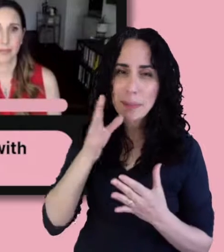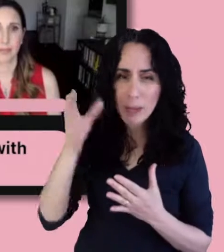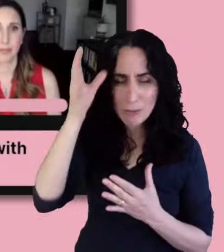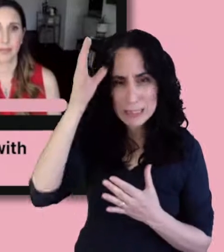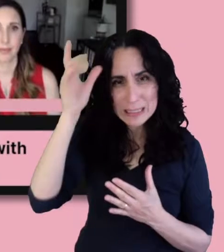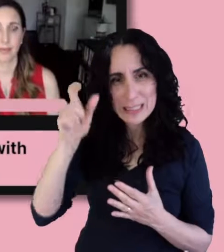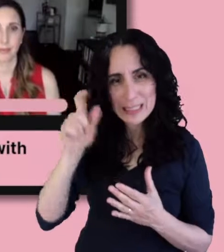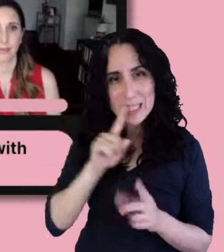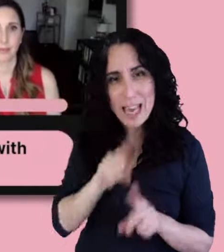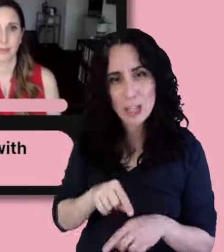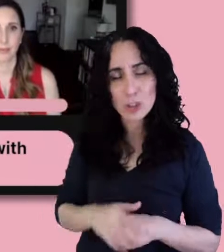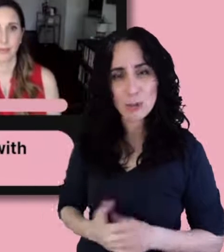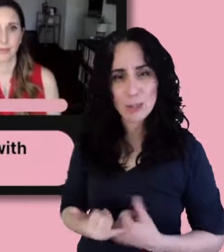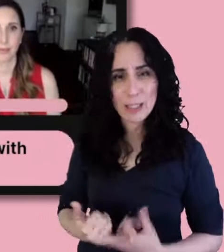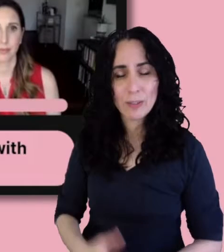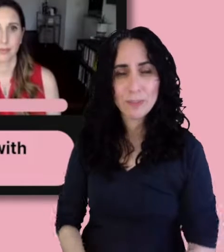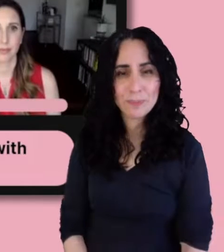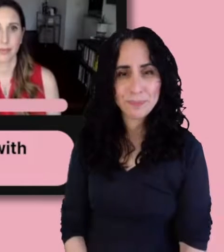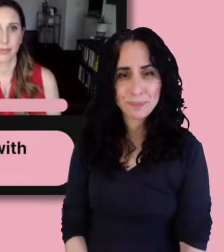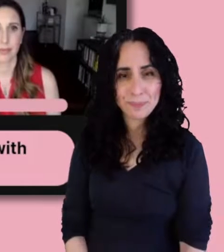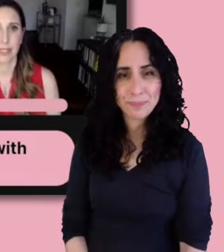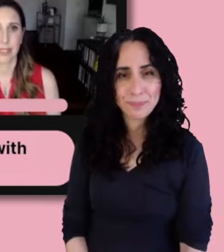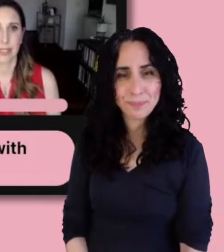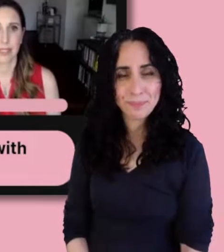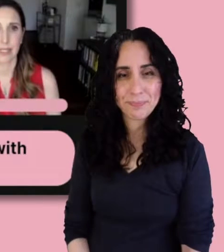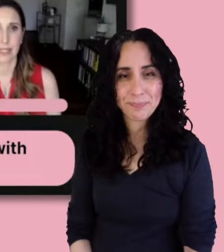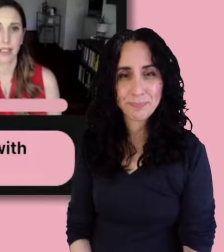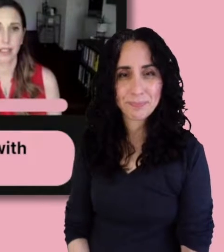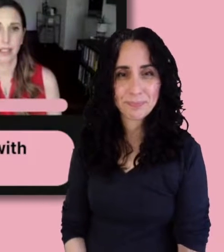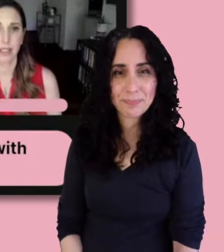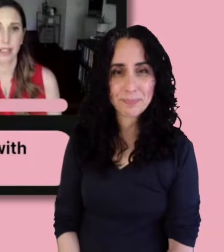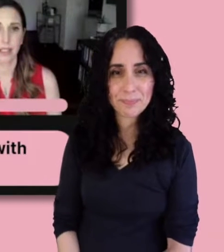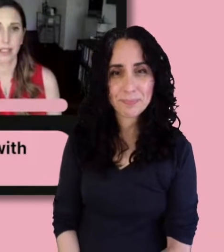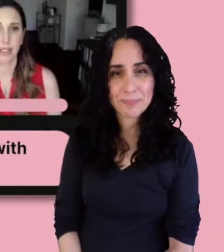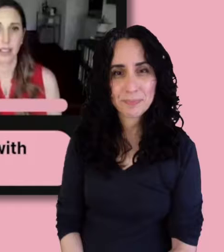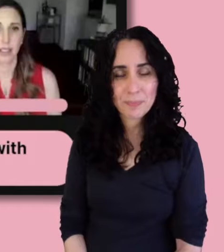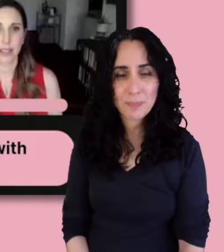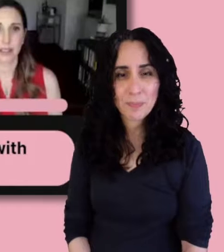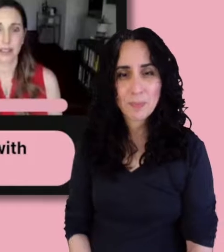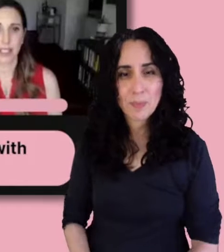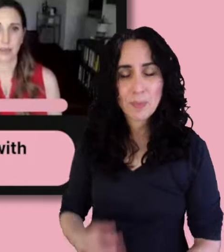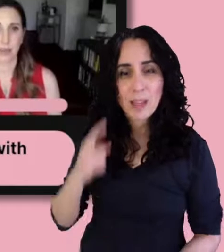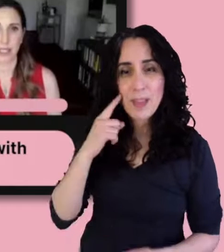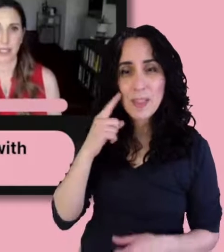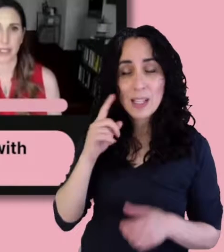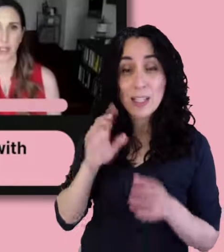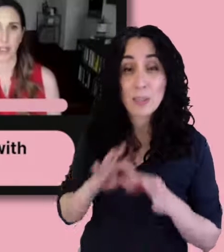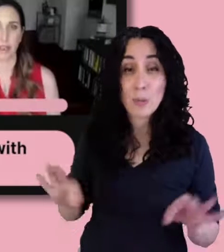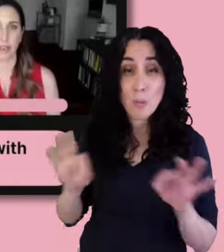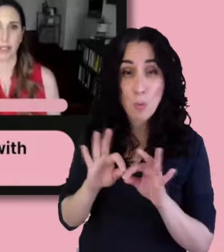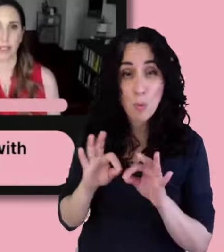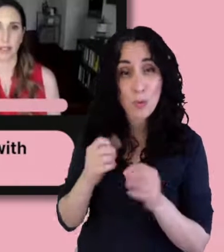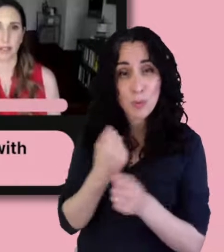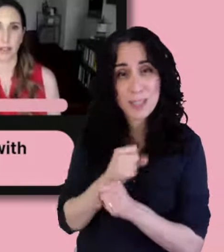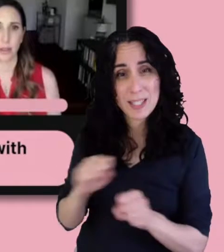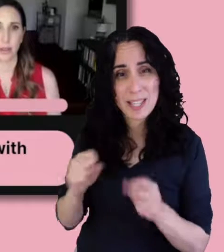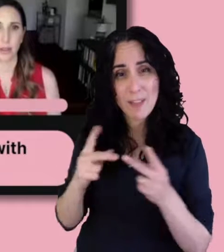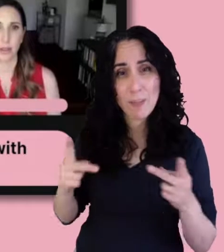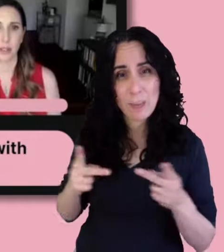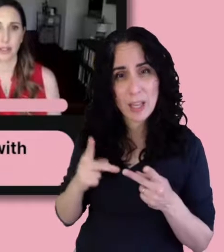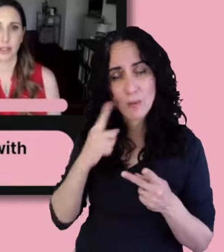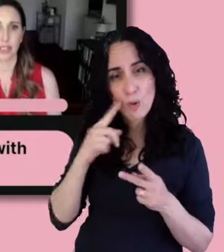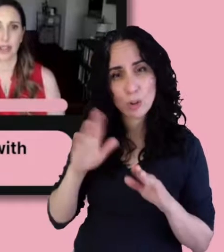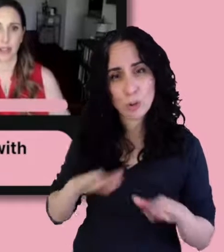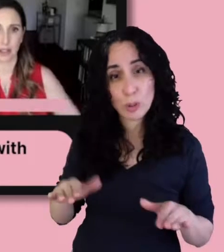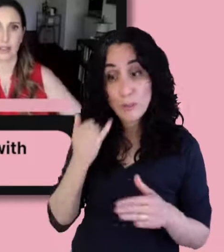of parents need the answer to right now. I think that you want to be a safe place for your child, right? So if